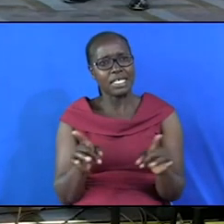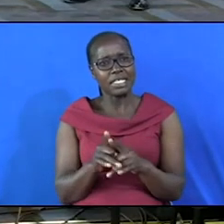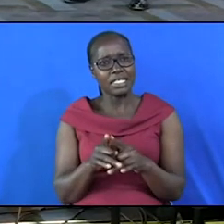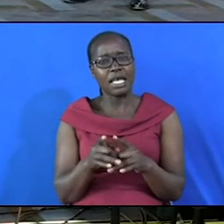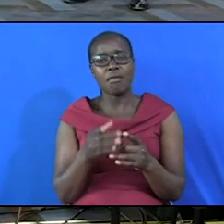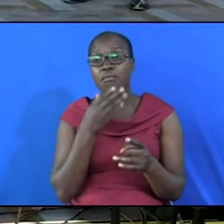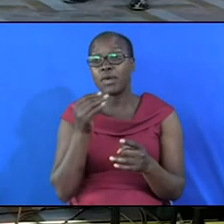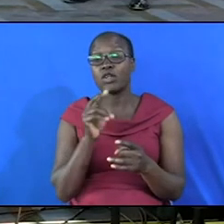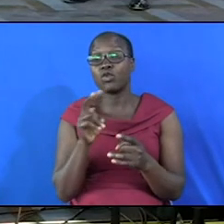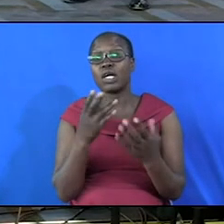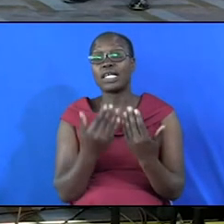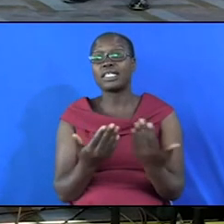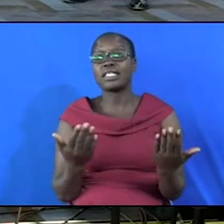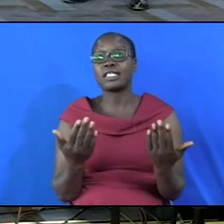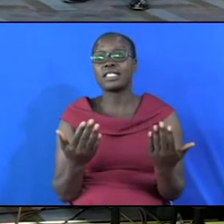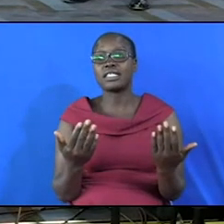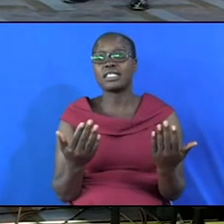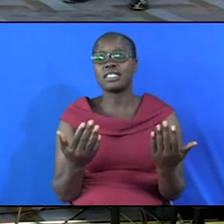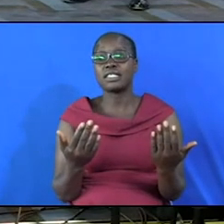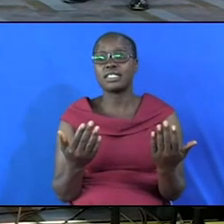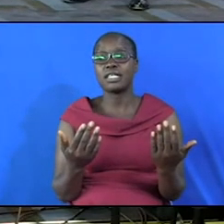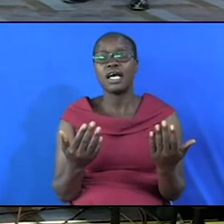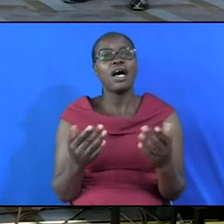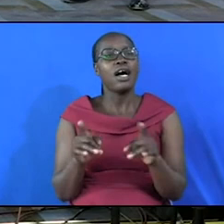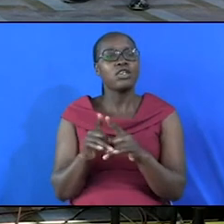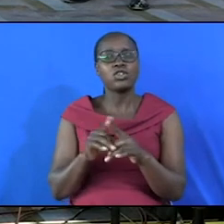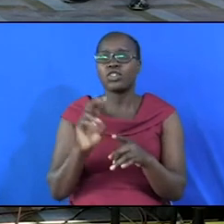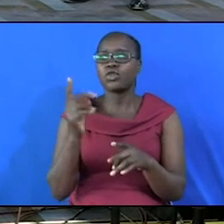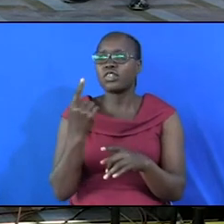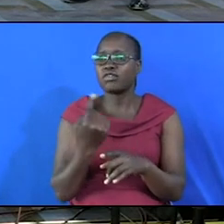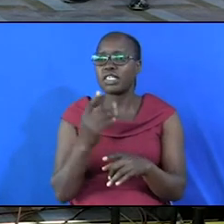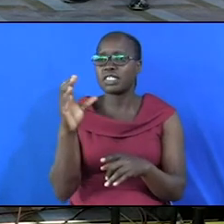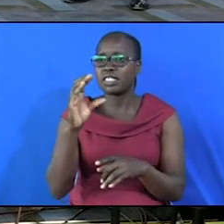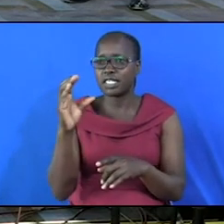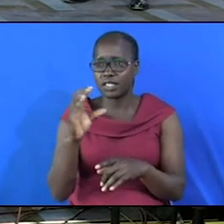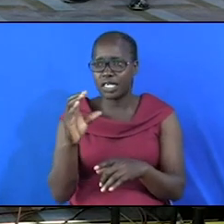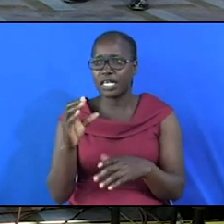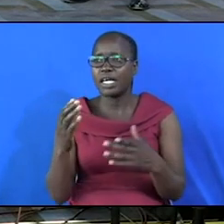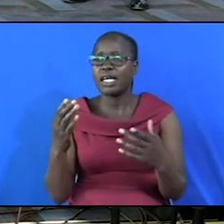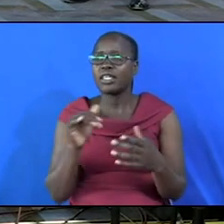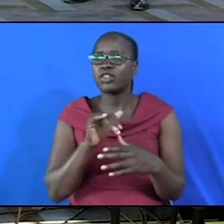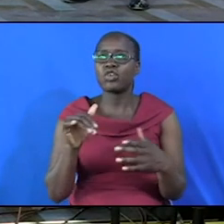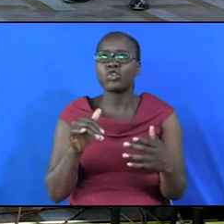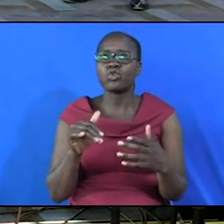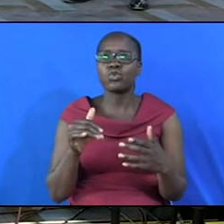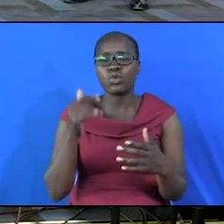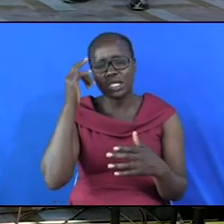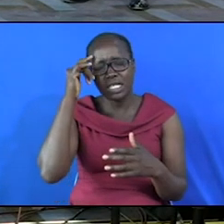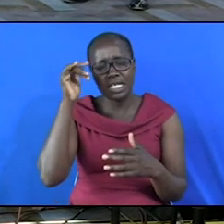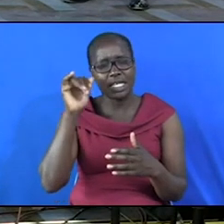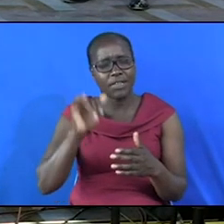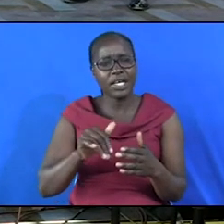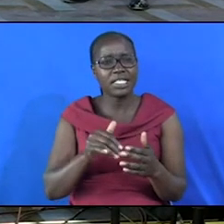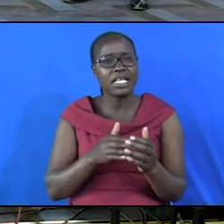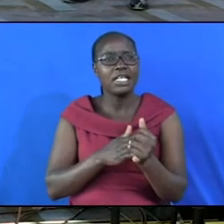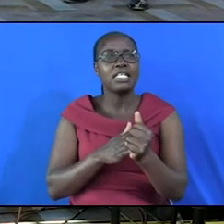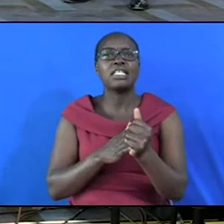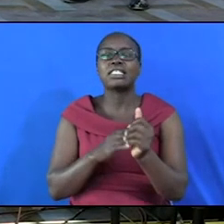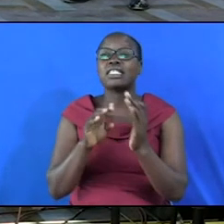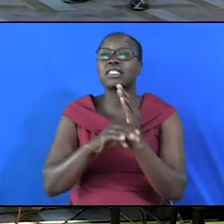at things. Even in the 21st century, there are those who think that leadership is because you are